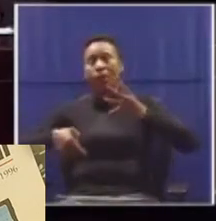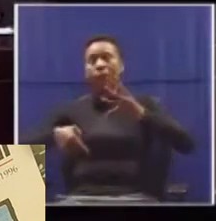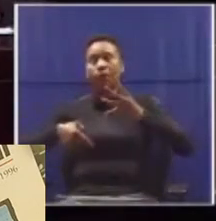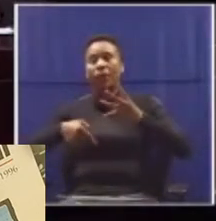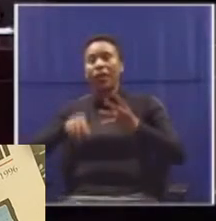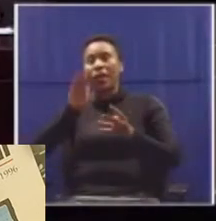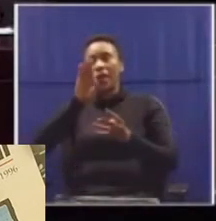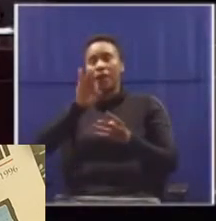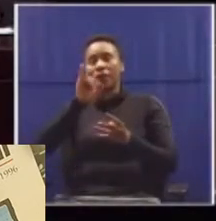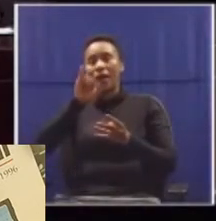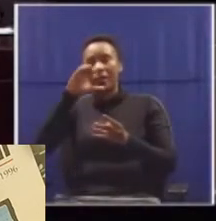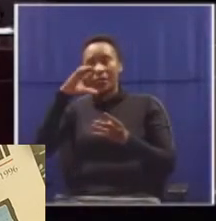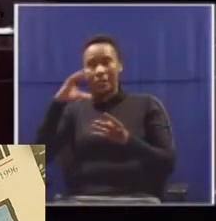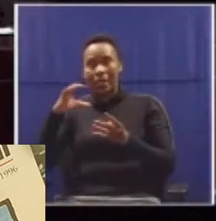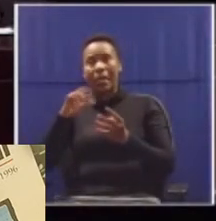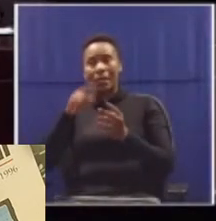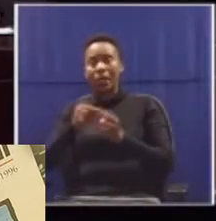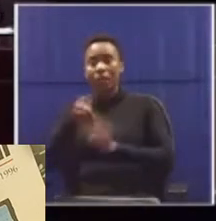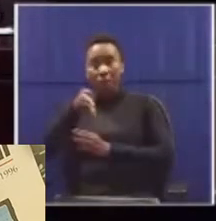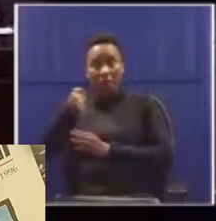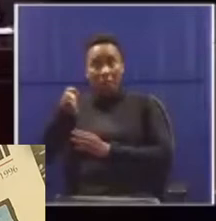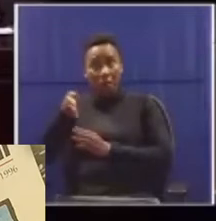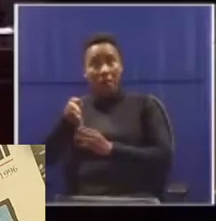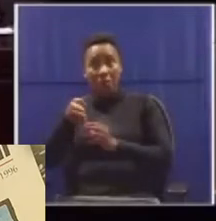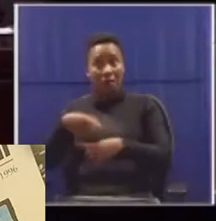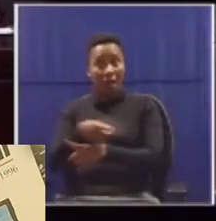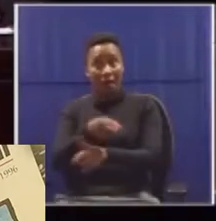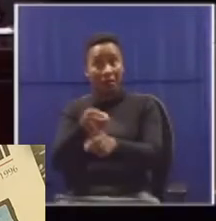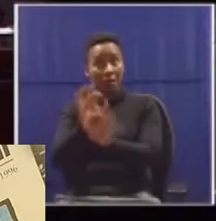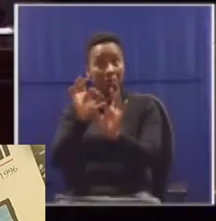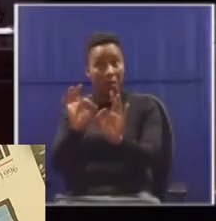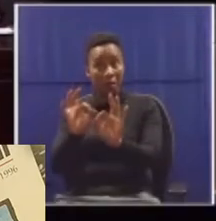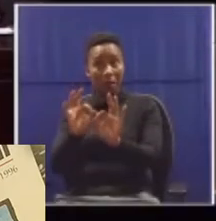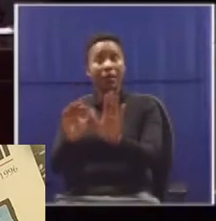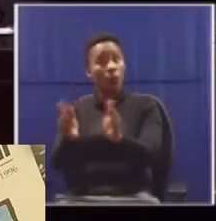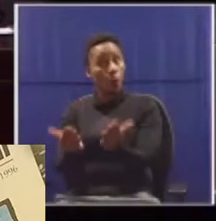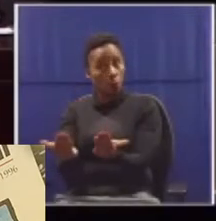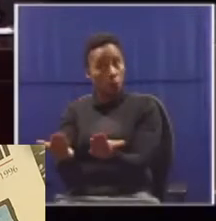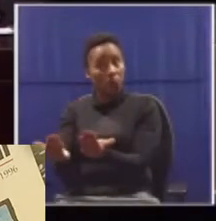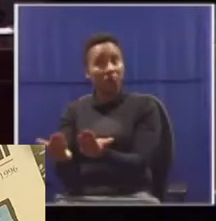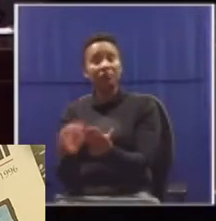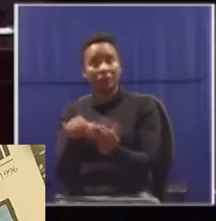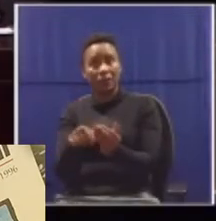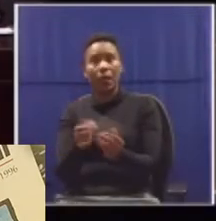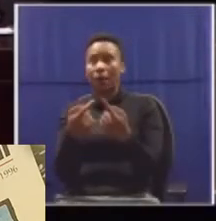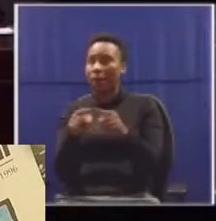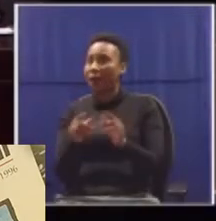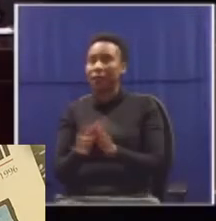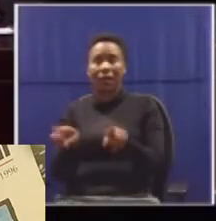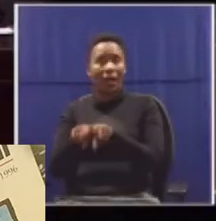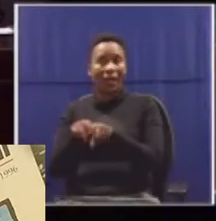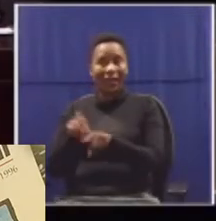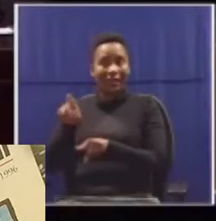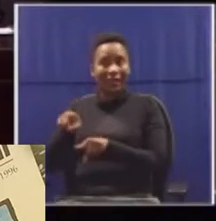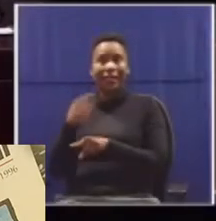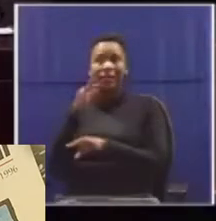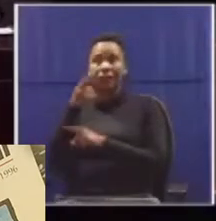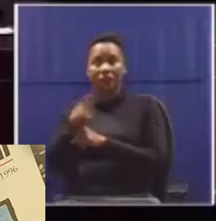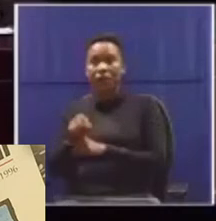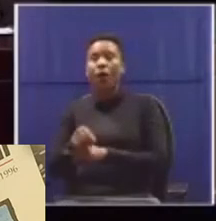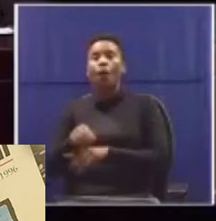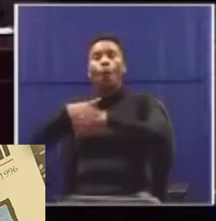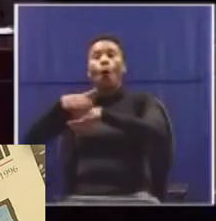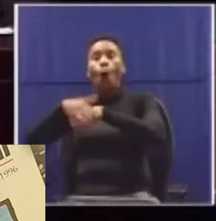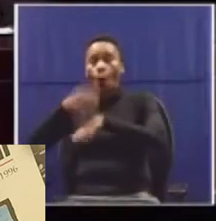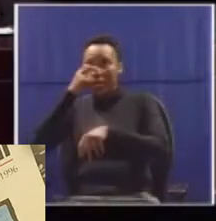is a step in the right direction and is to be welcomed however as the fat have pointed out far more needs to be